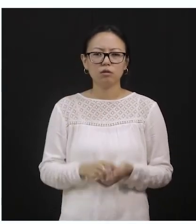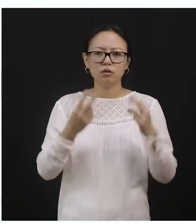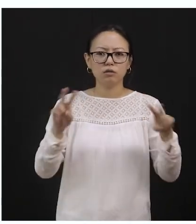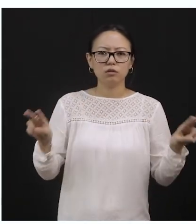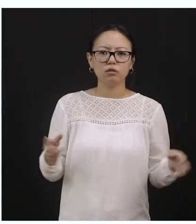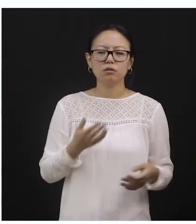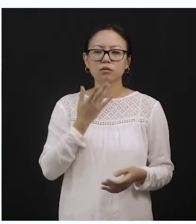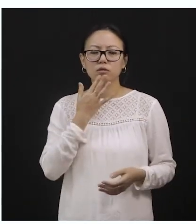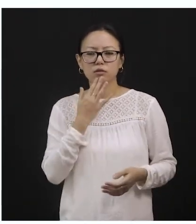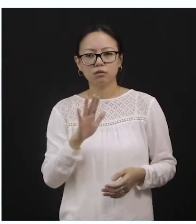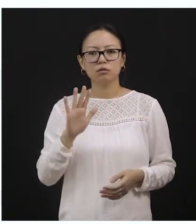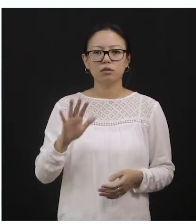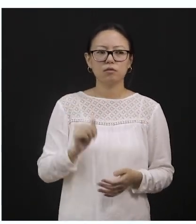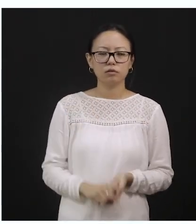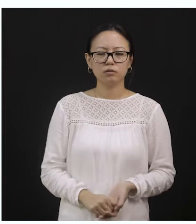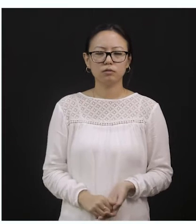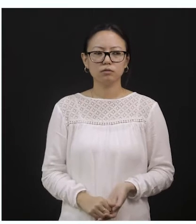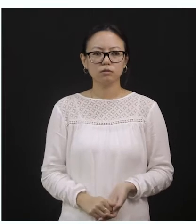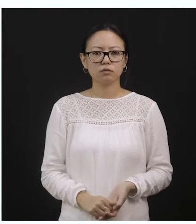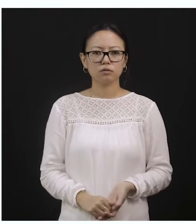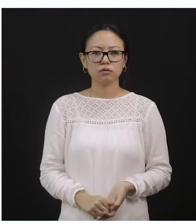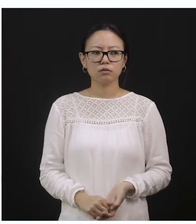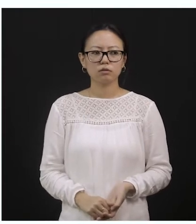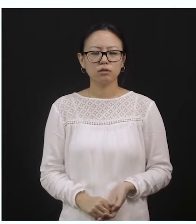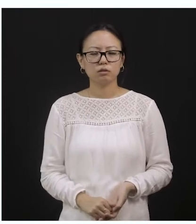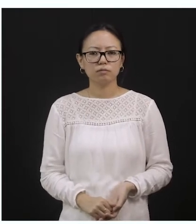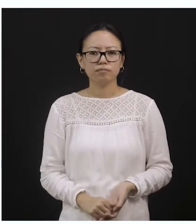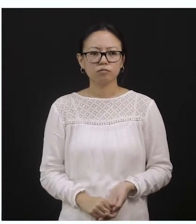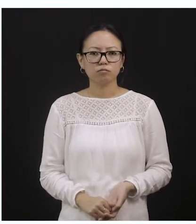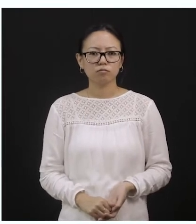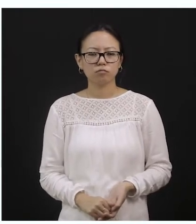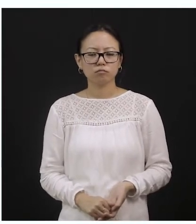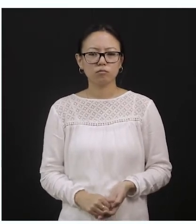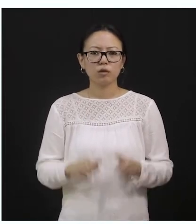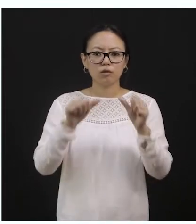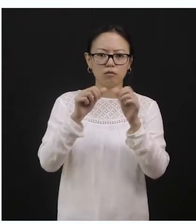one very interesting fact about ant is as such that they work in